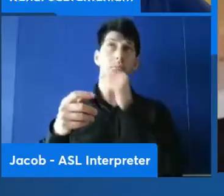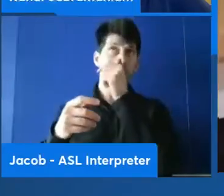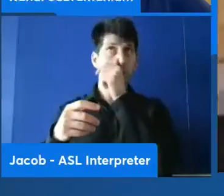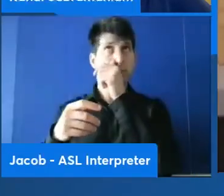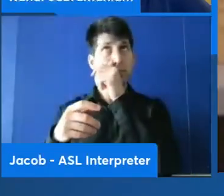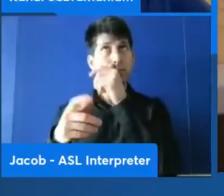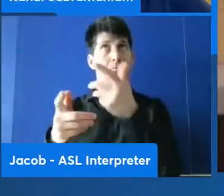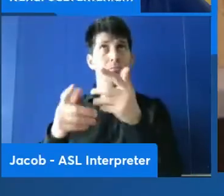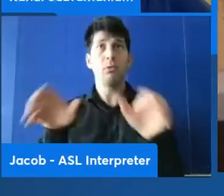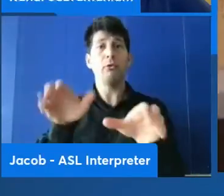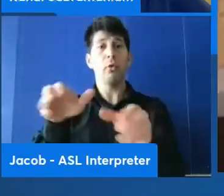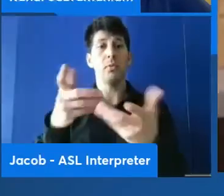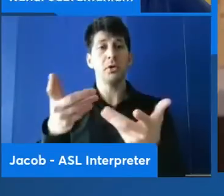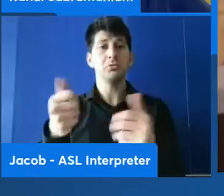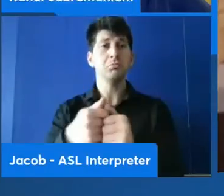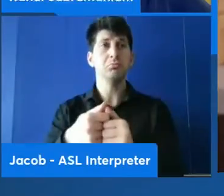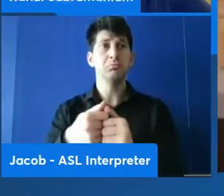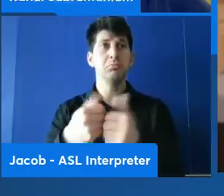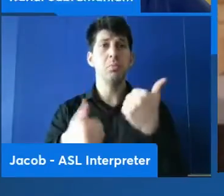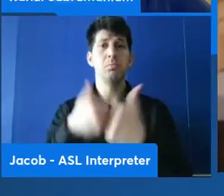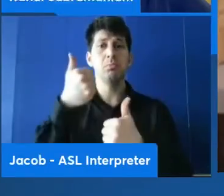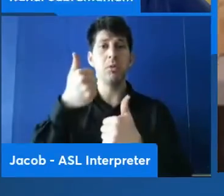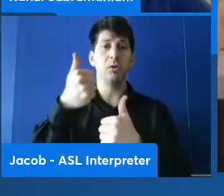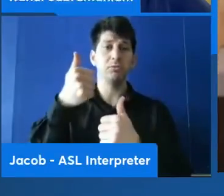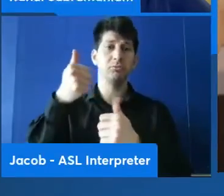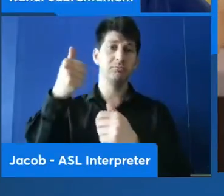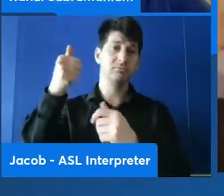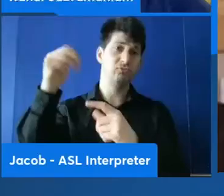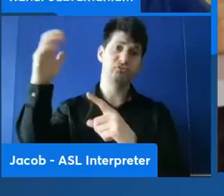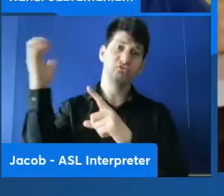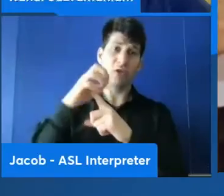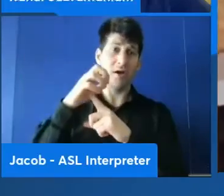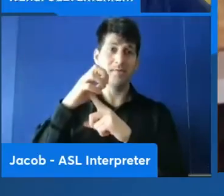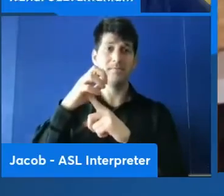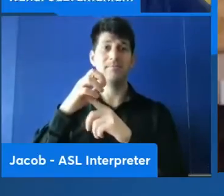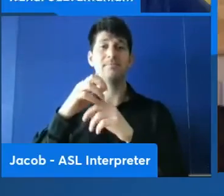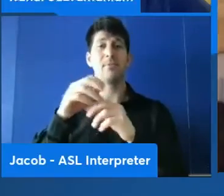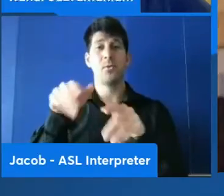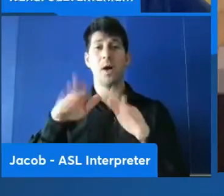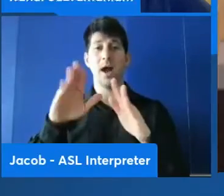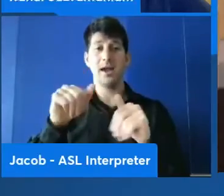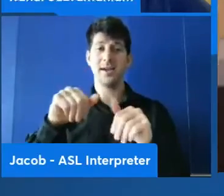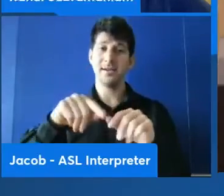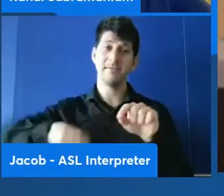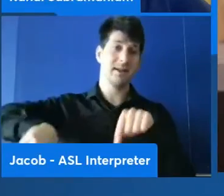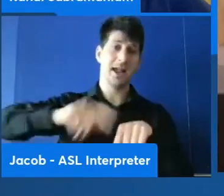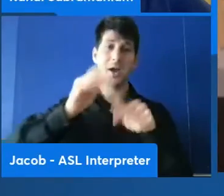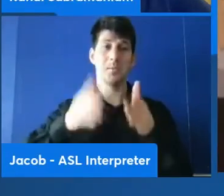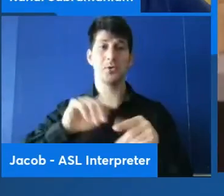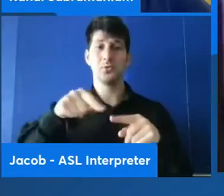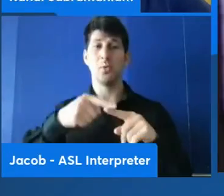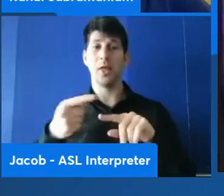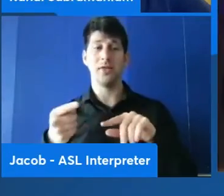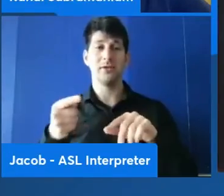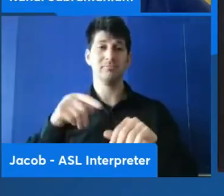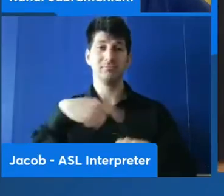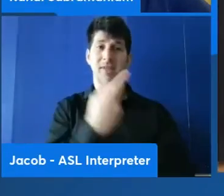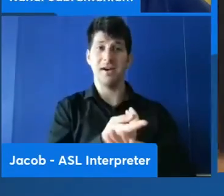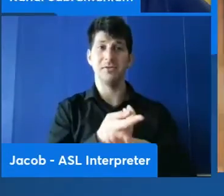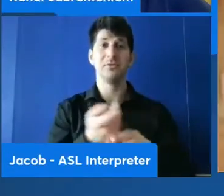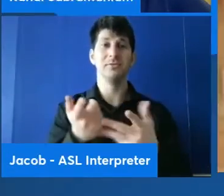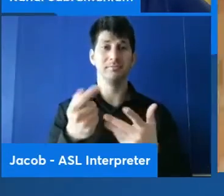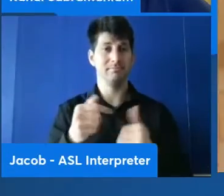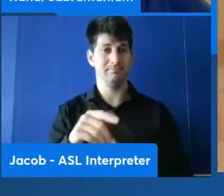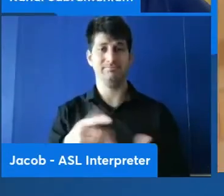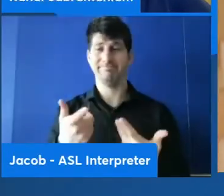is pretty much the finest display of kicking someone while they're down that I think I have ever seen. And I don't even feel